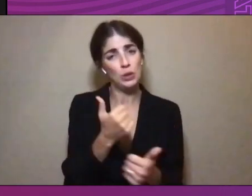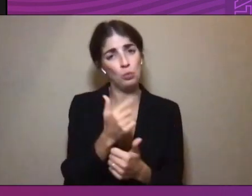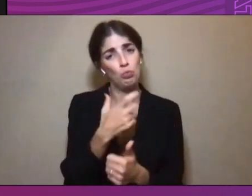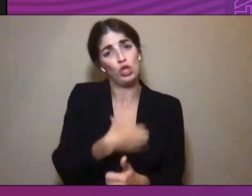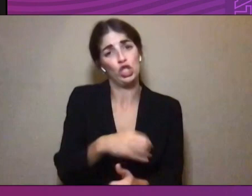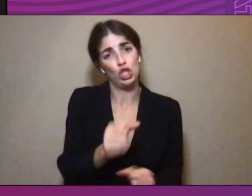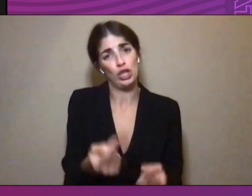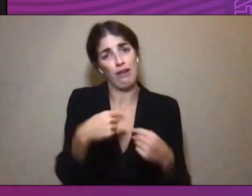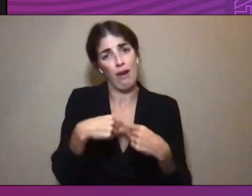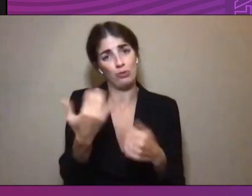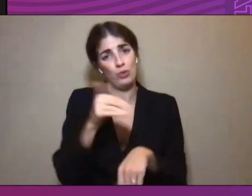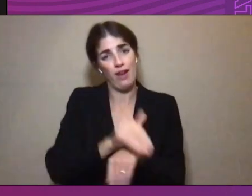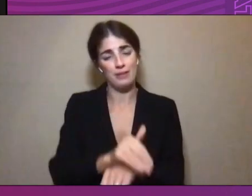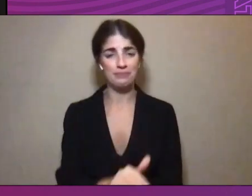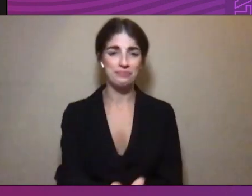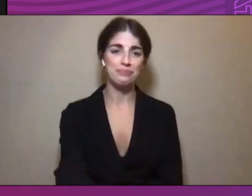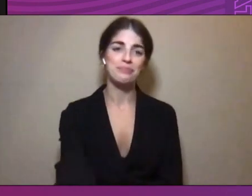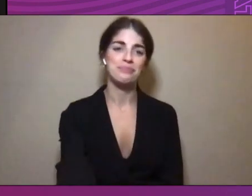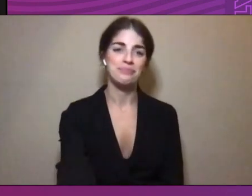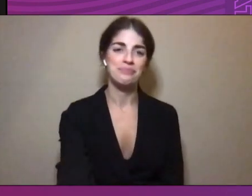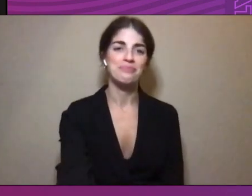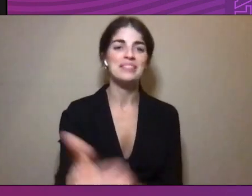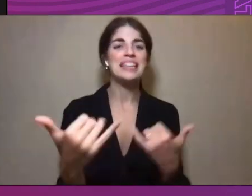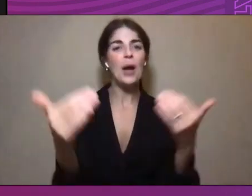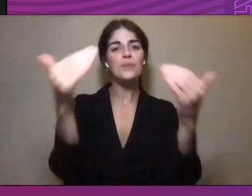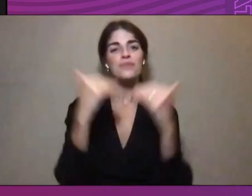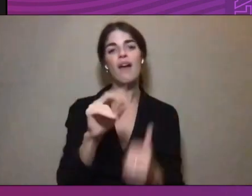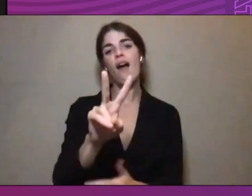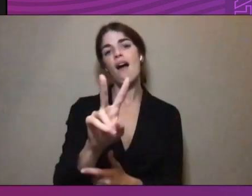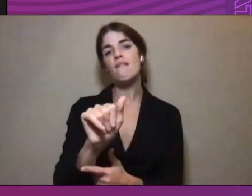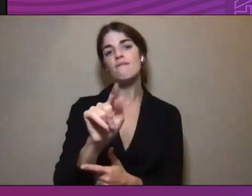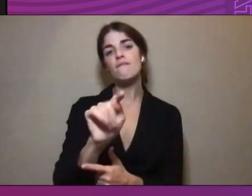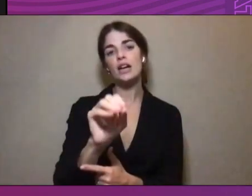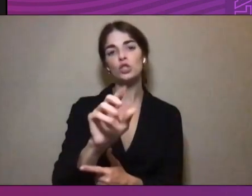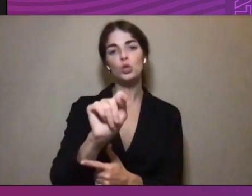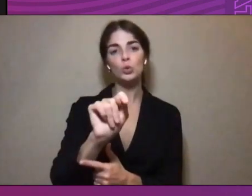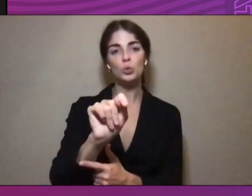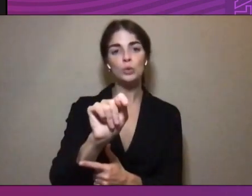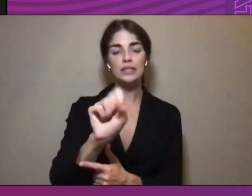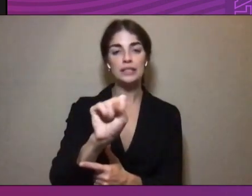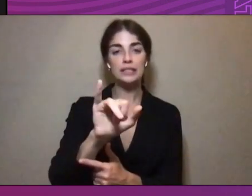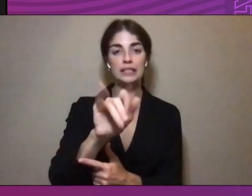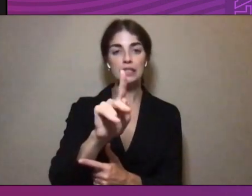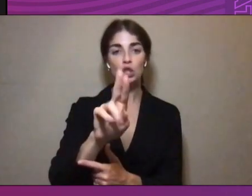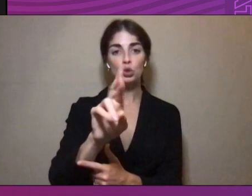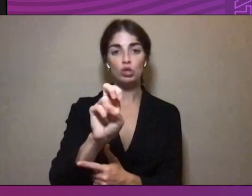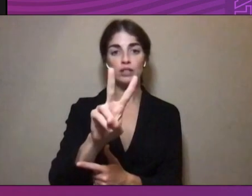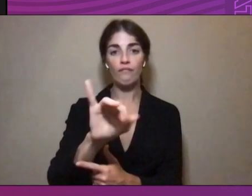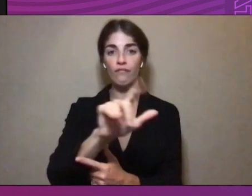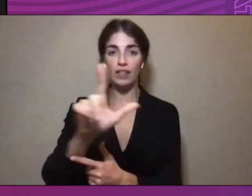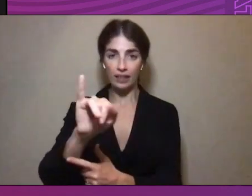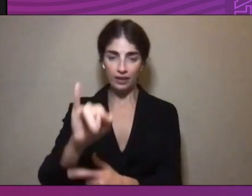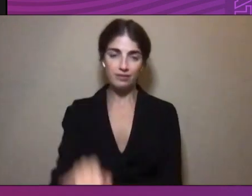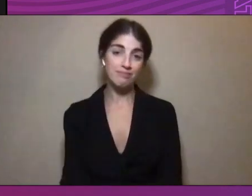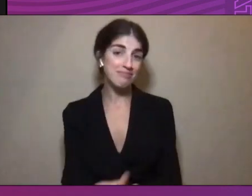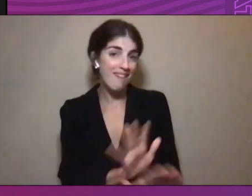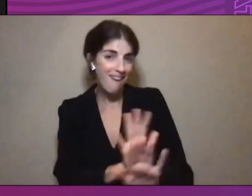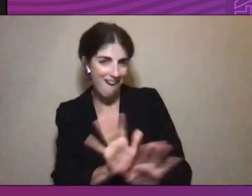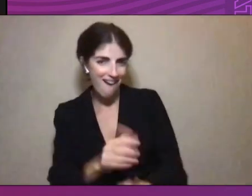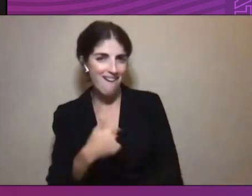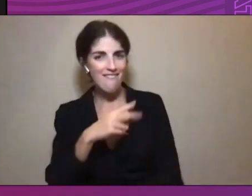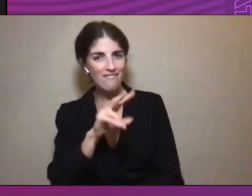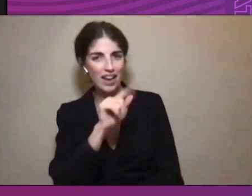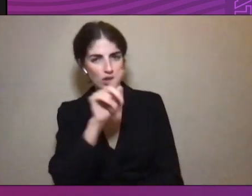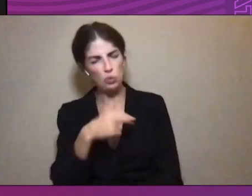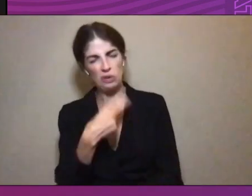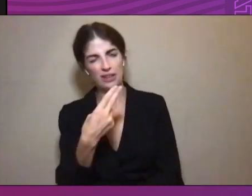Thank you, Alex. I'll pass it along now to Vato Sikurishvili. Hi, my name is Vato Sikurishvili, he, him,